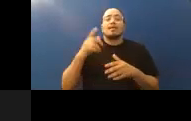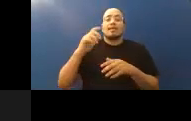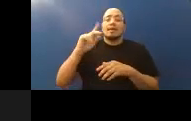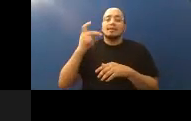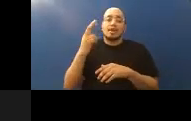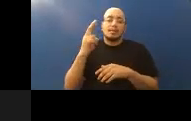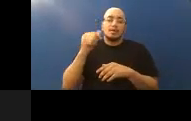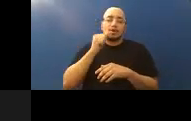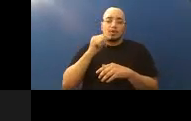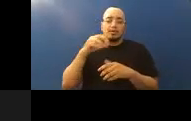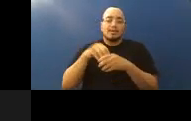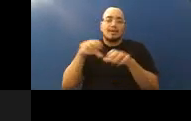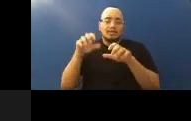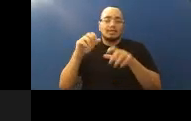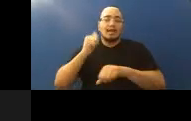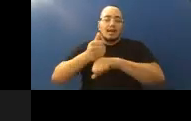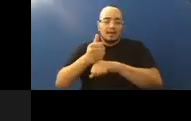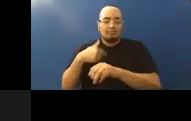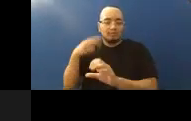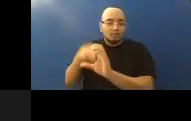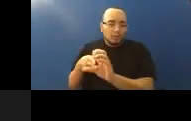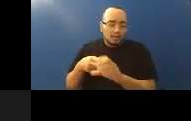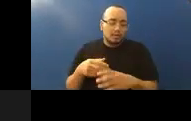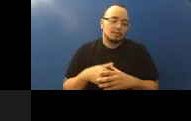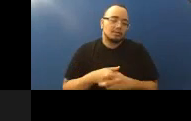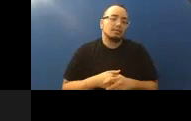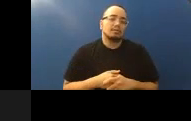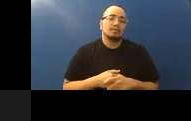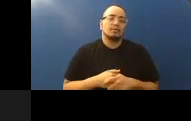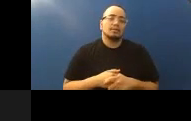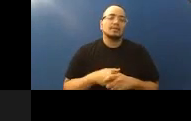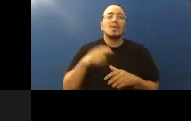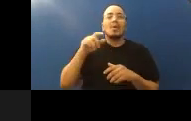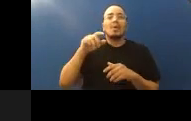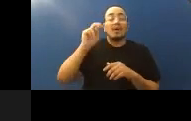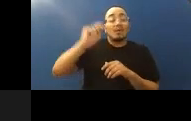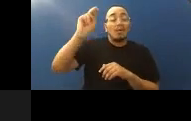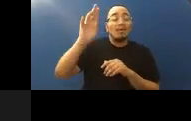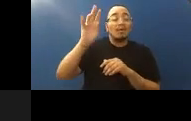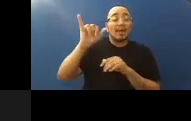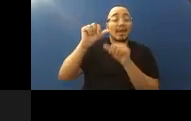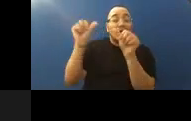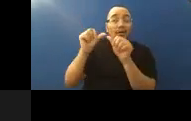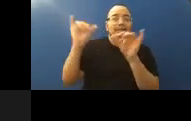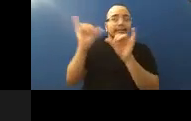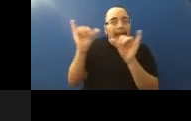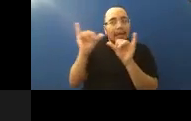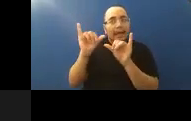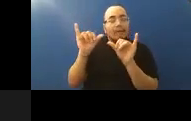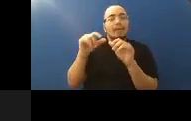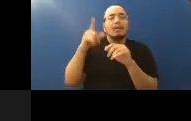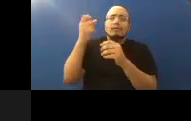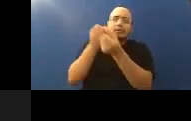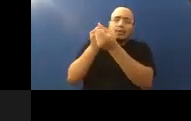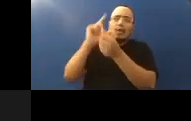Program. And so it was very similar to the work that I was doing in the Bay Area, but it was instead of the LGBT community, it was